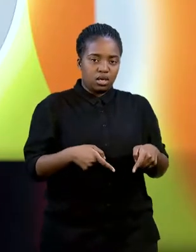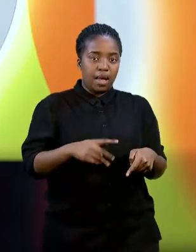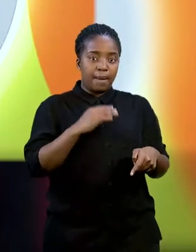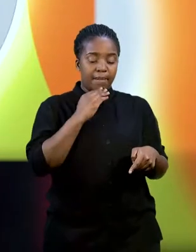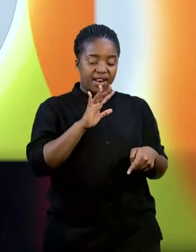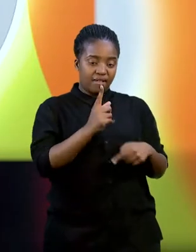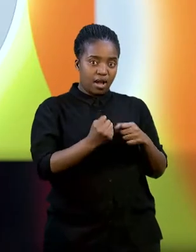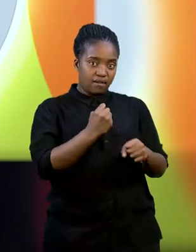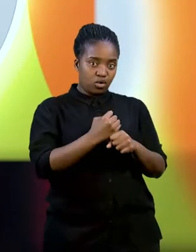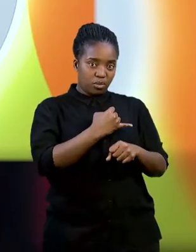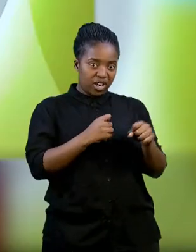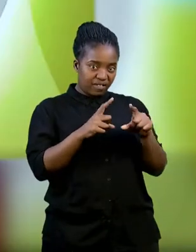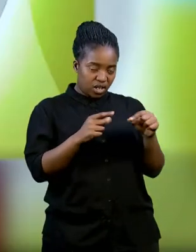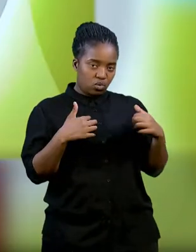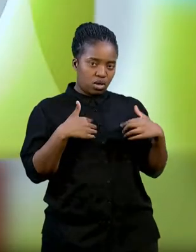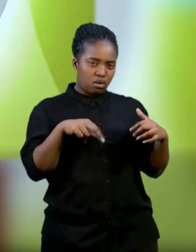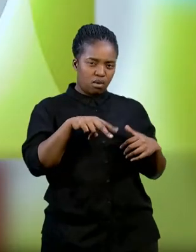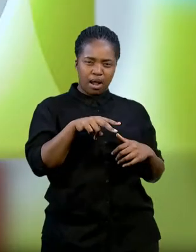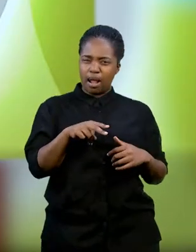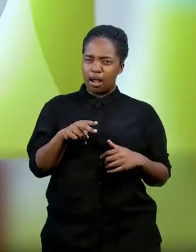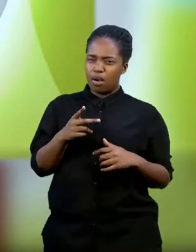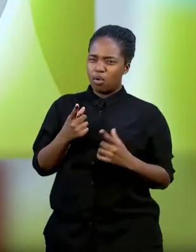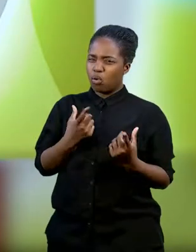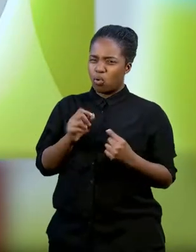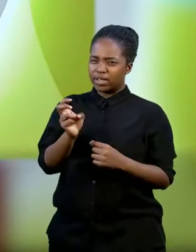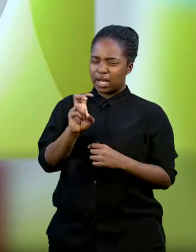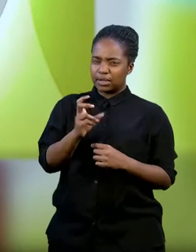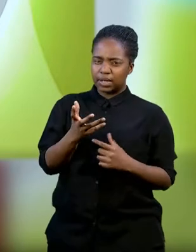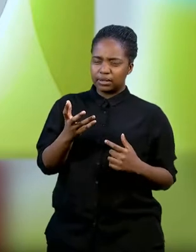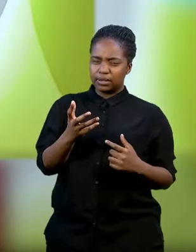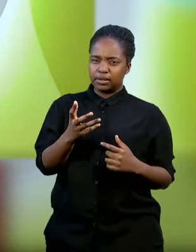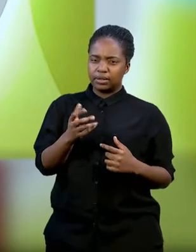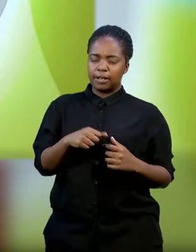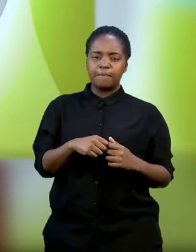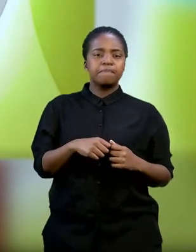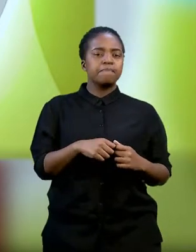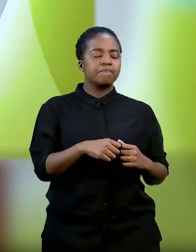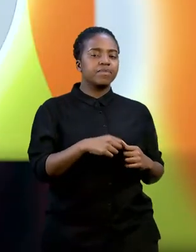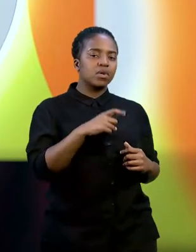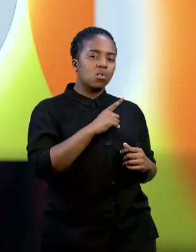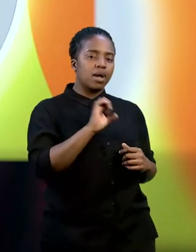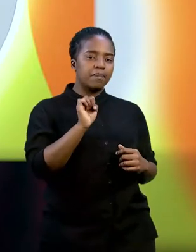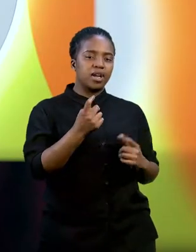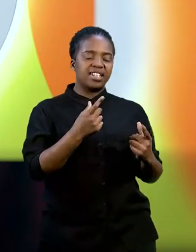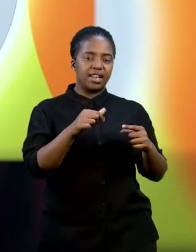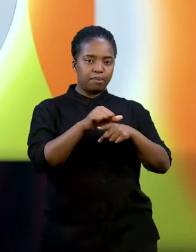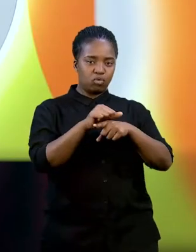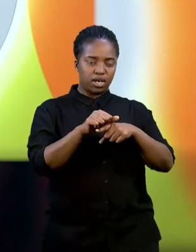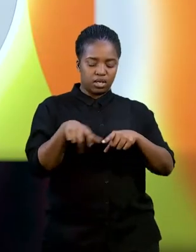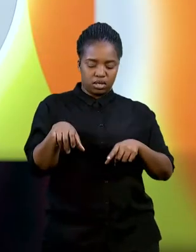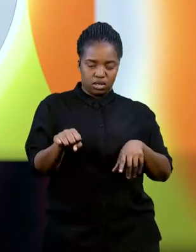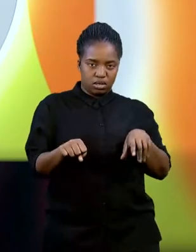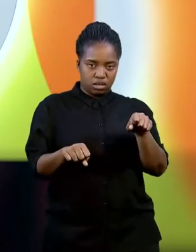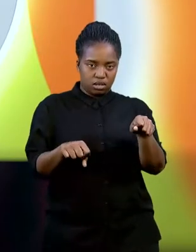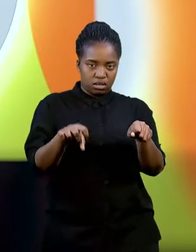after the operation, you started walking. Who is it that you want to go to the hospital? I physio,